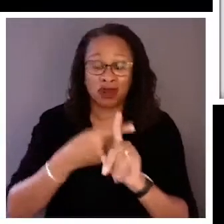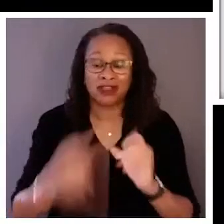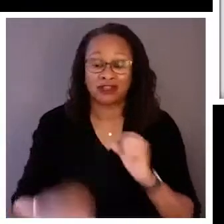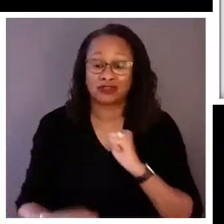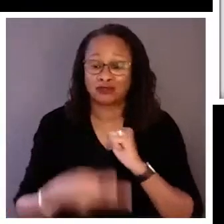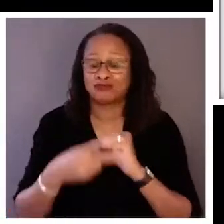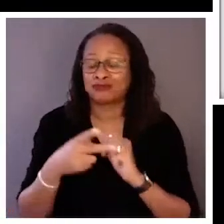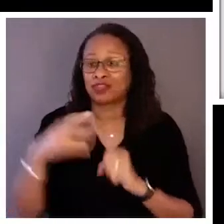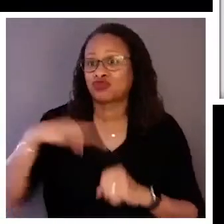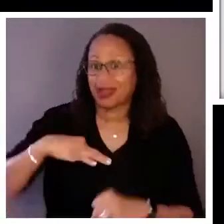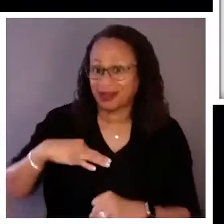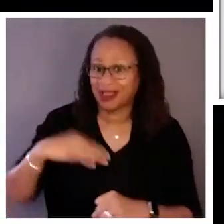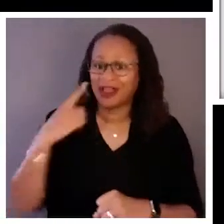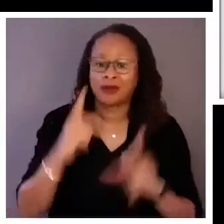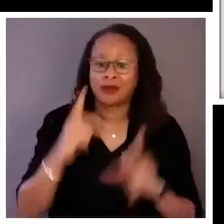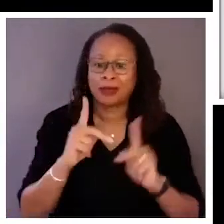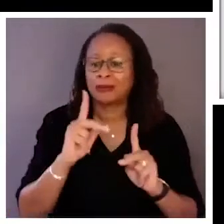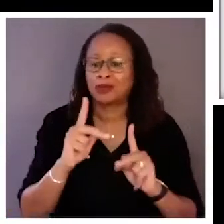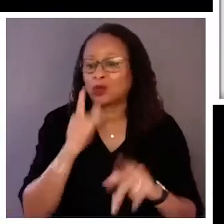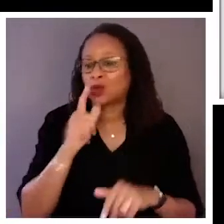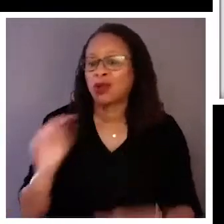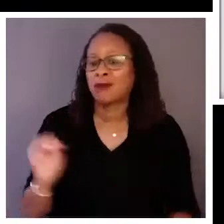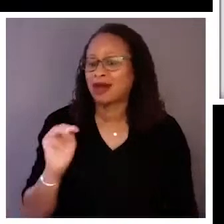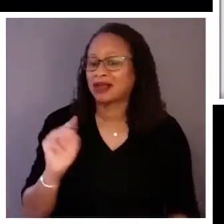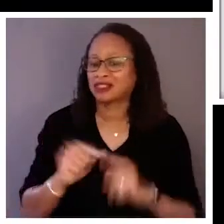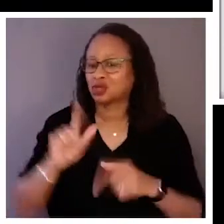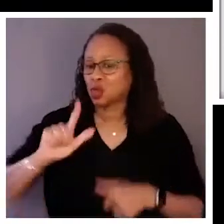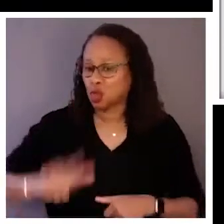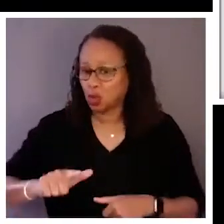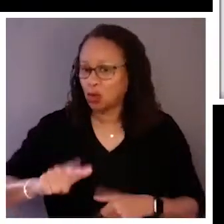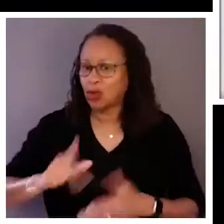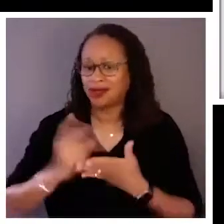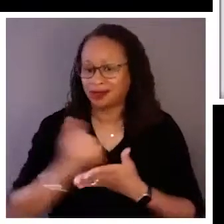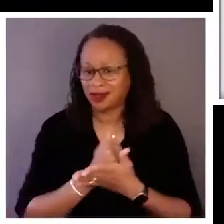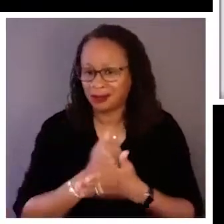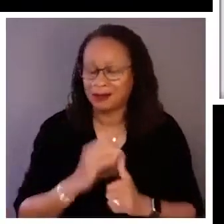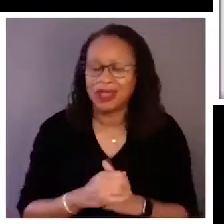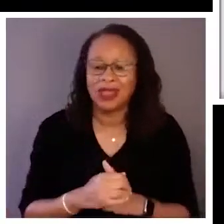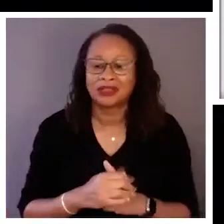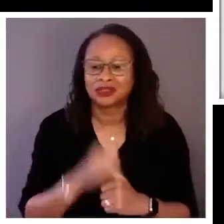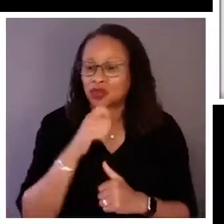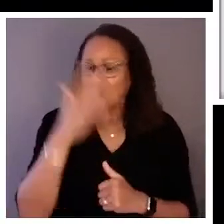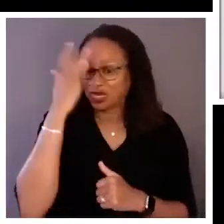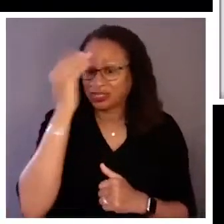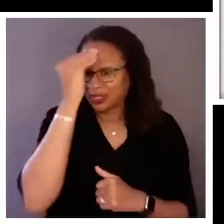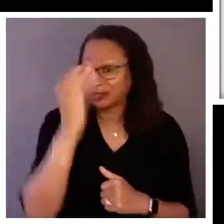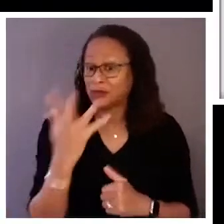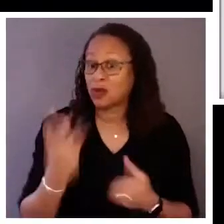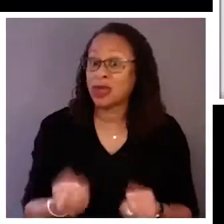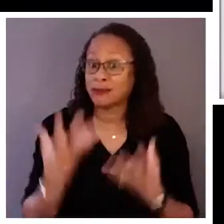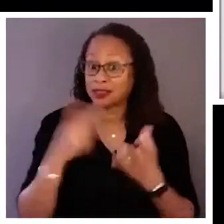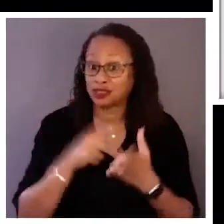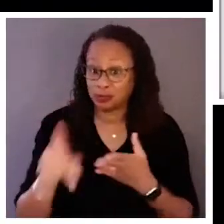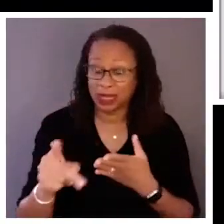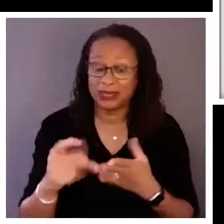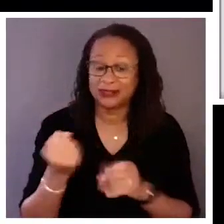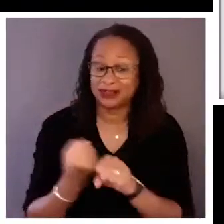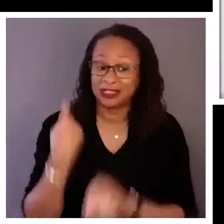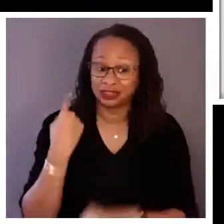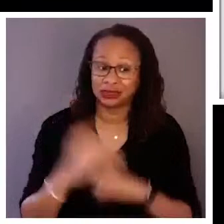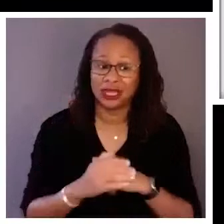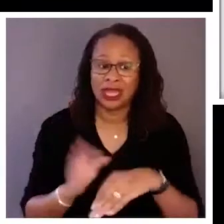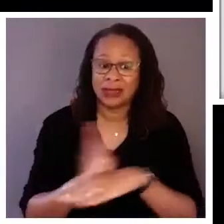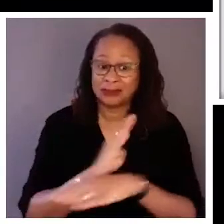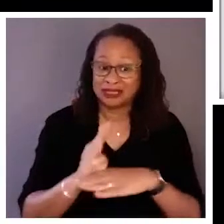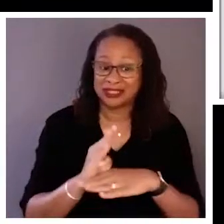to low income. Don't forget to tell your preparer how much rent you paid last year. Your business and automobile expenses we'll go through in a